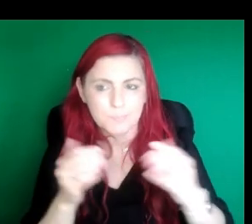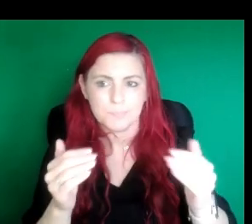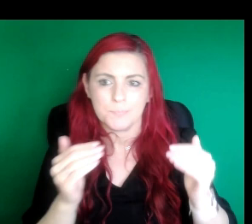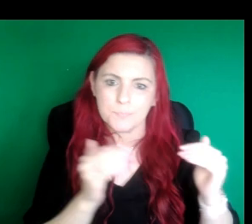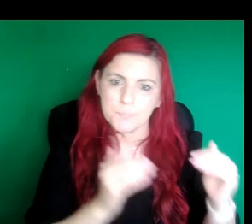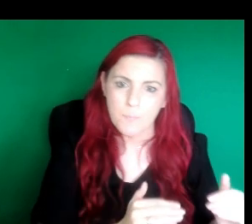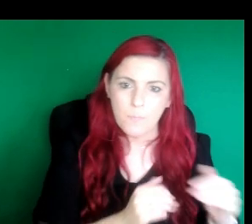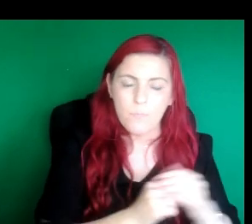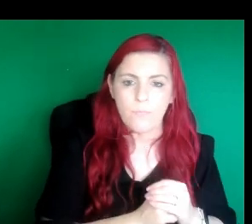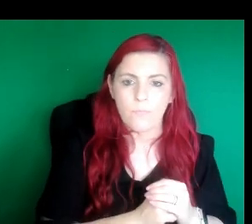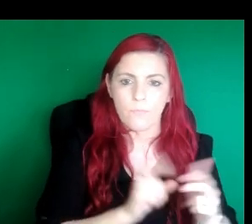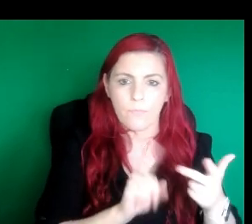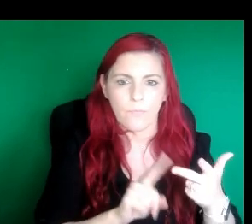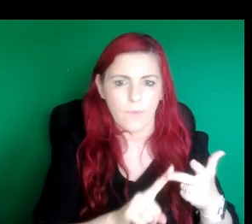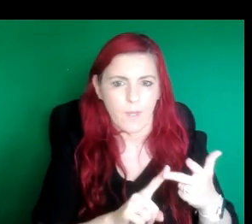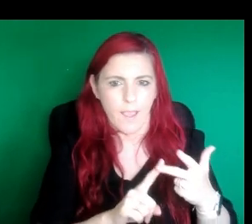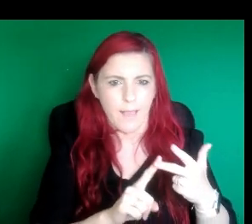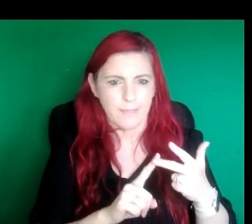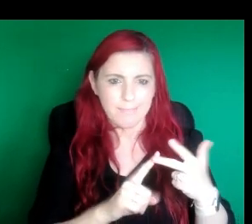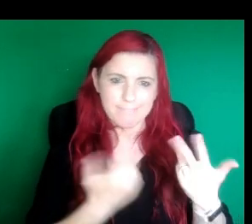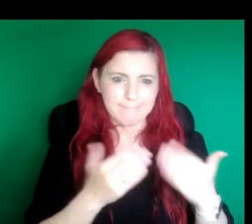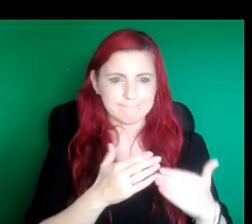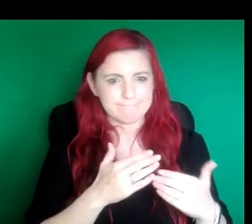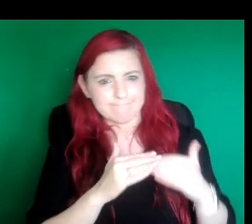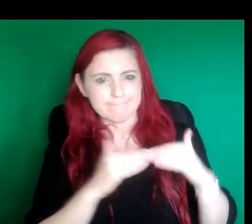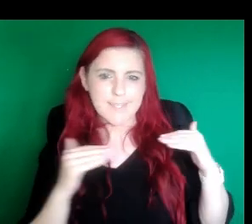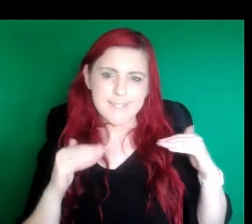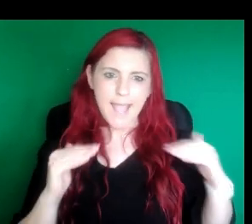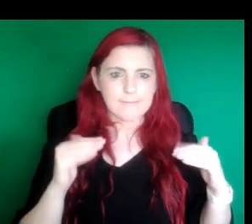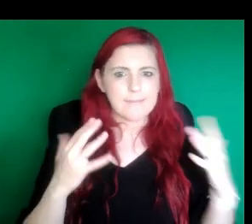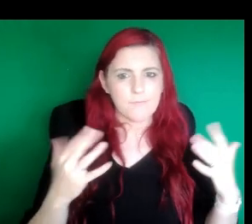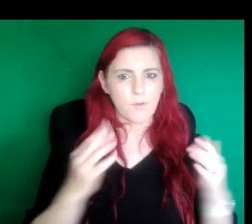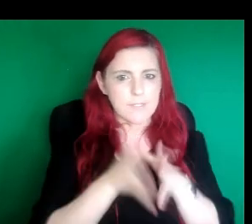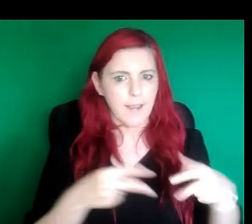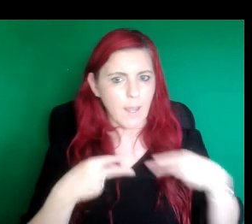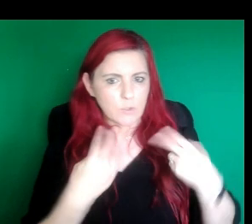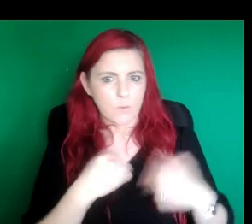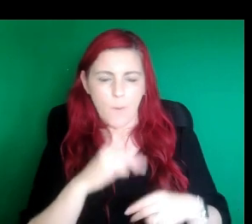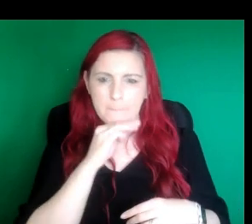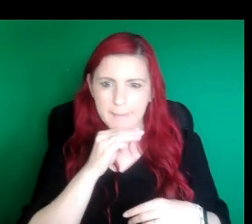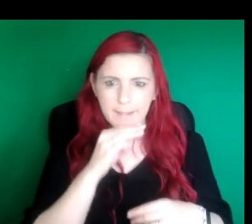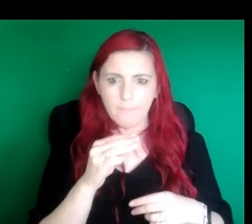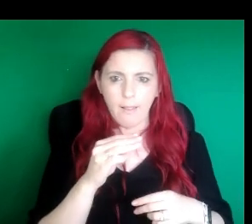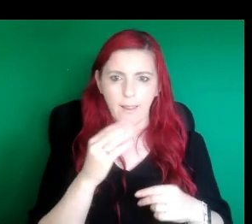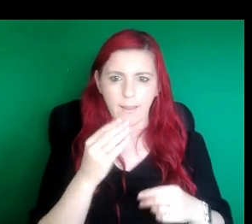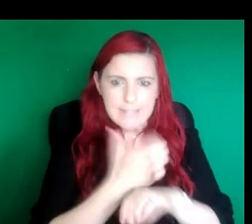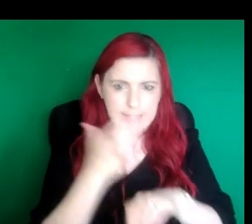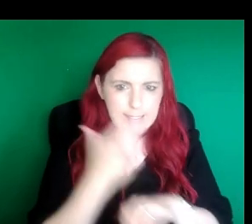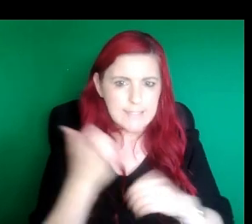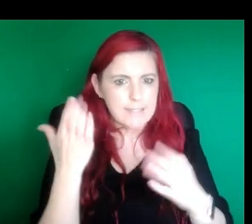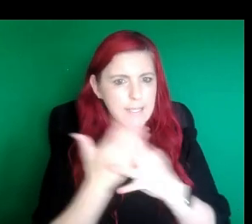education. And then status, so, meaningful and consistent engagement with public bodies needs to be